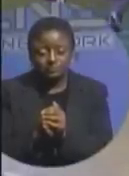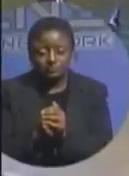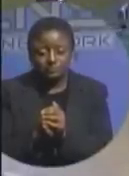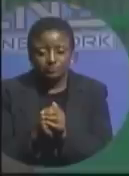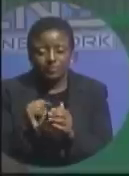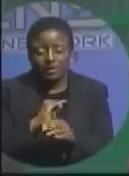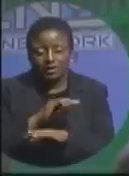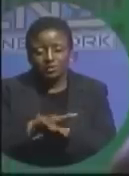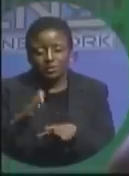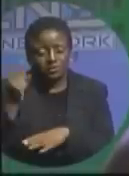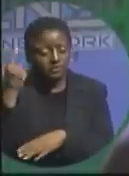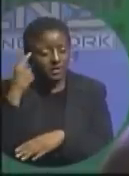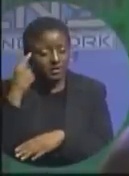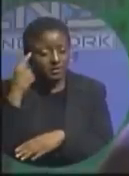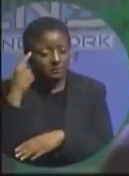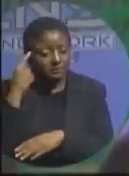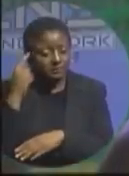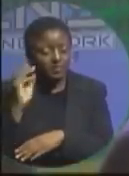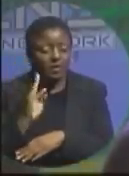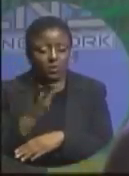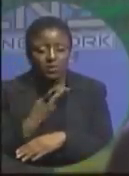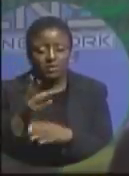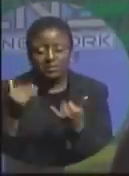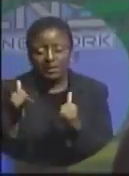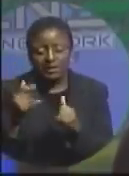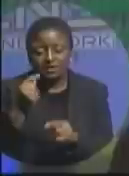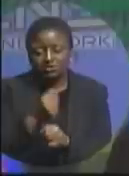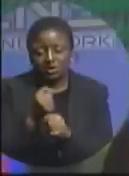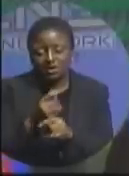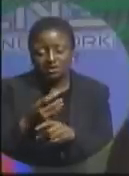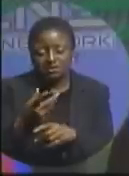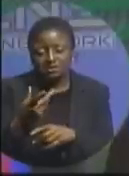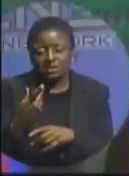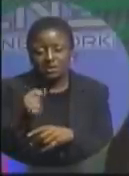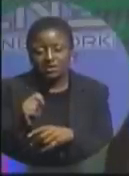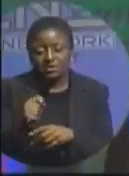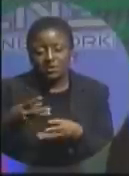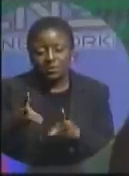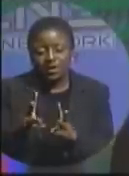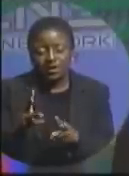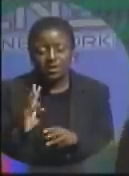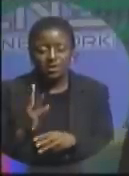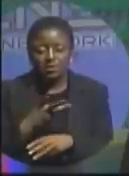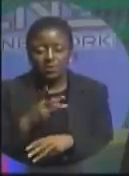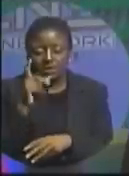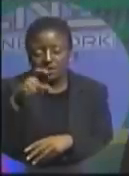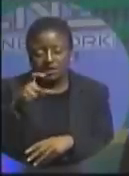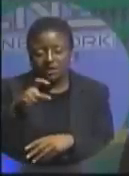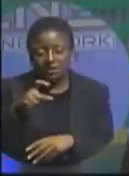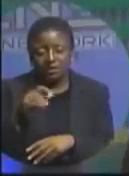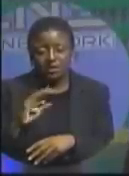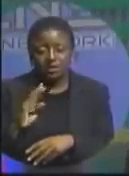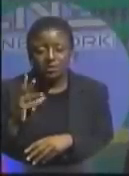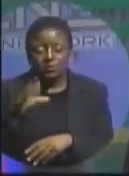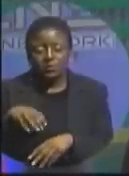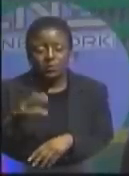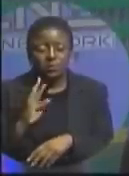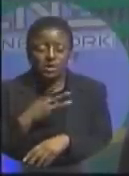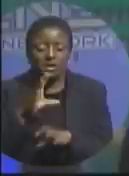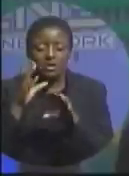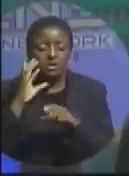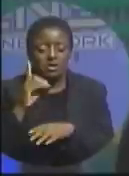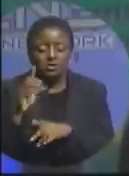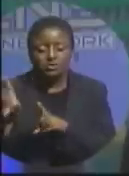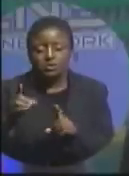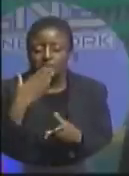I don't think we played the Truckers. How are we supposed to play? We play at the COB level, and I know we got to do better. We miss a lot of